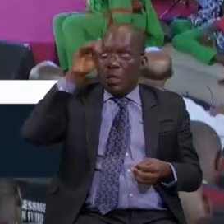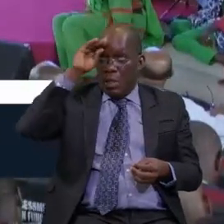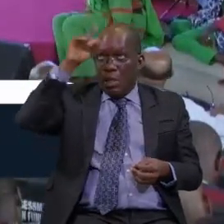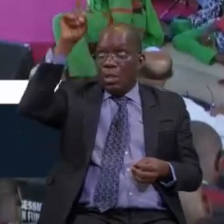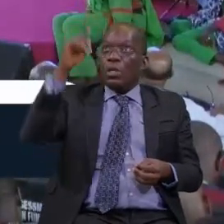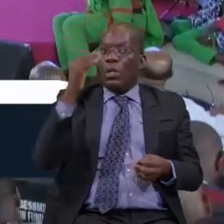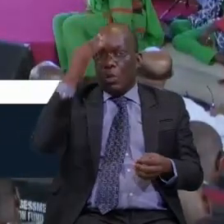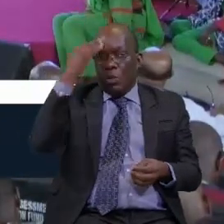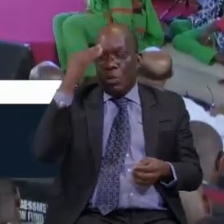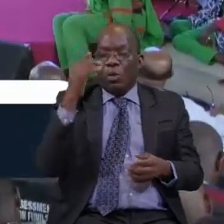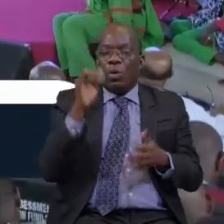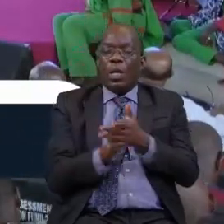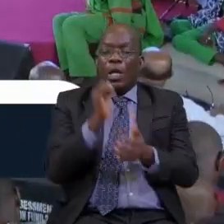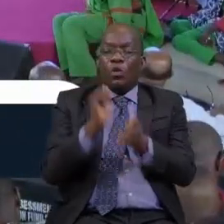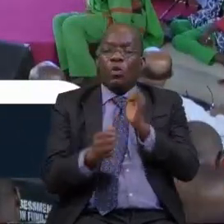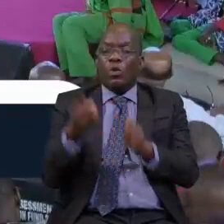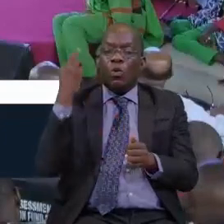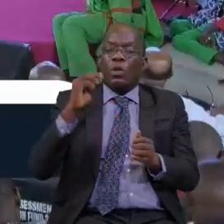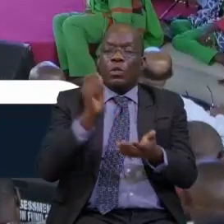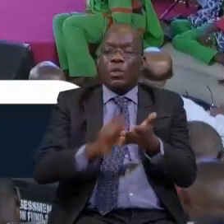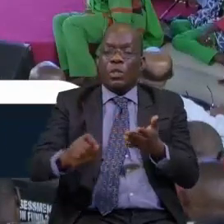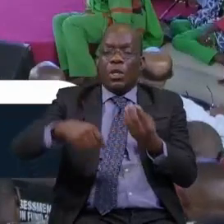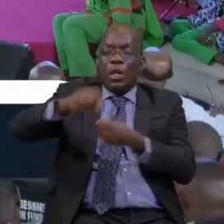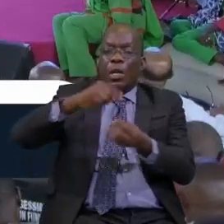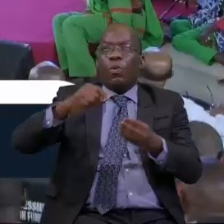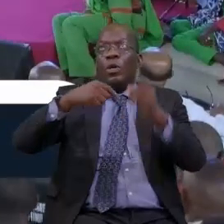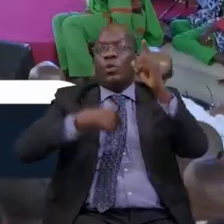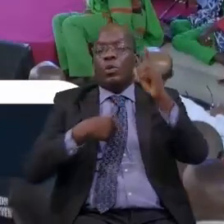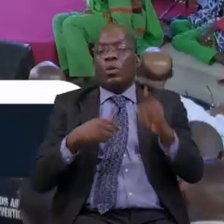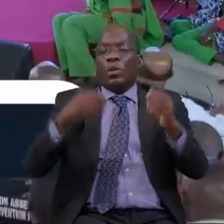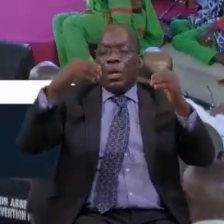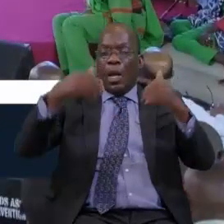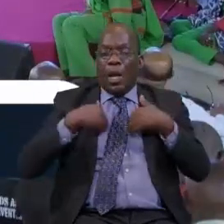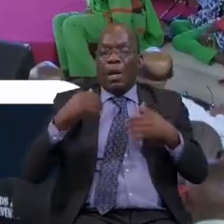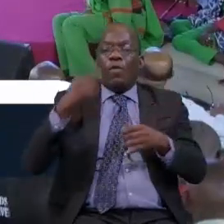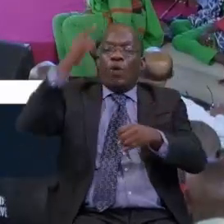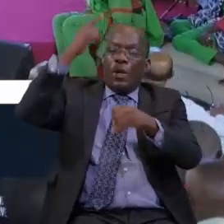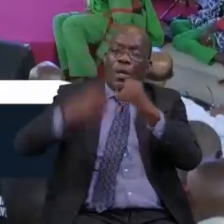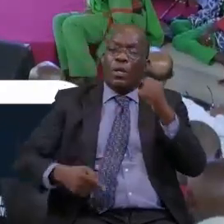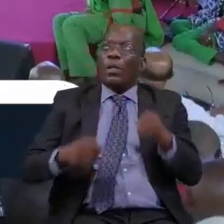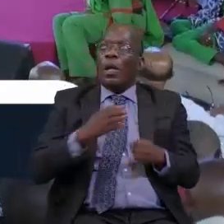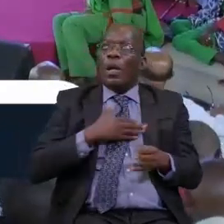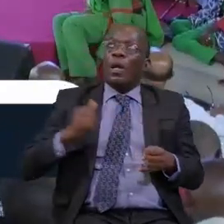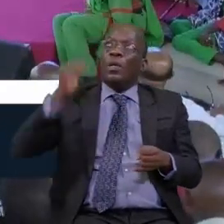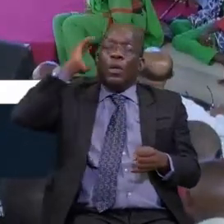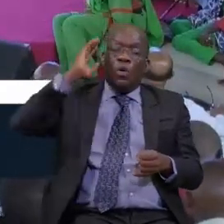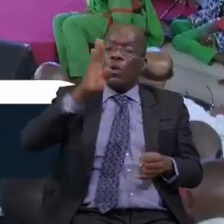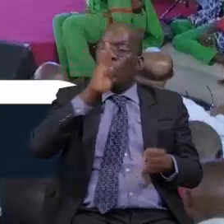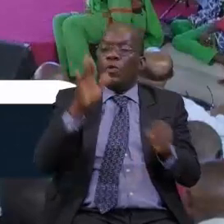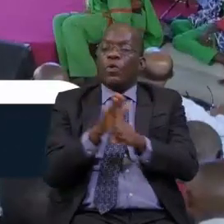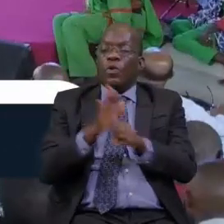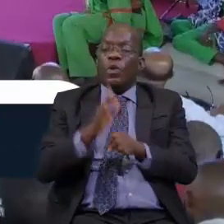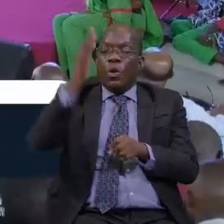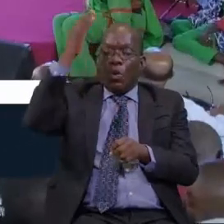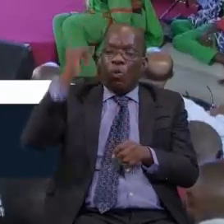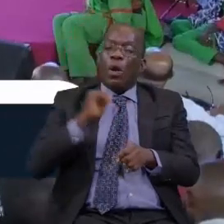was written concerning me has an end and will be fulfilled. What don't you think about what had